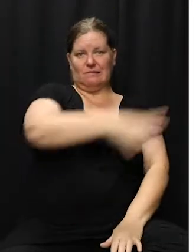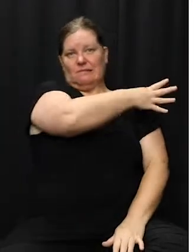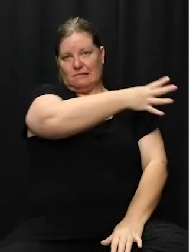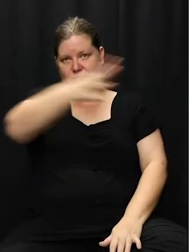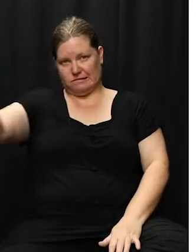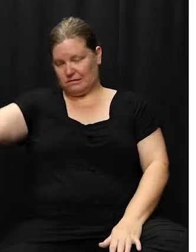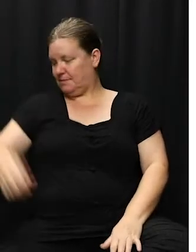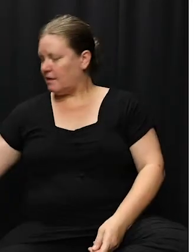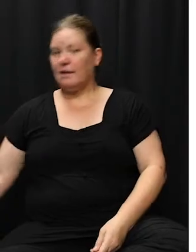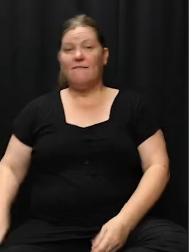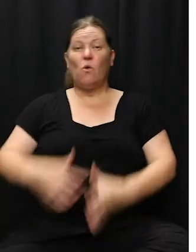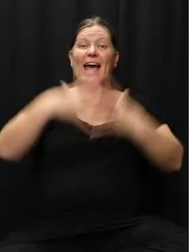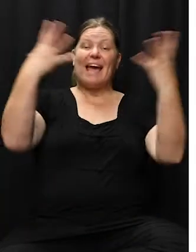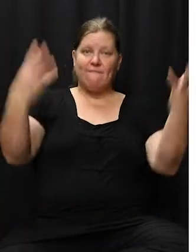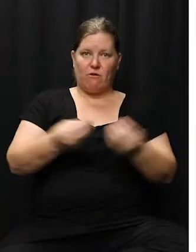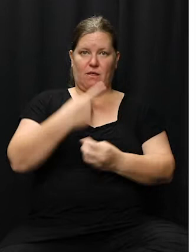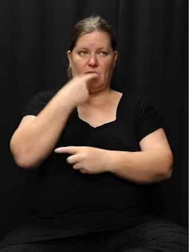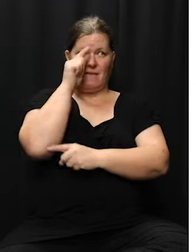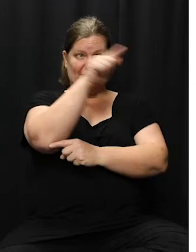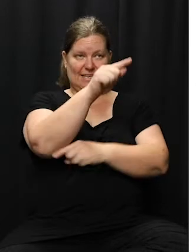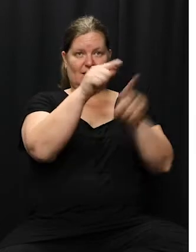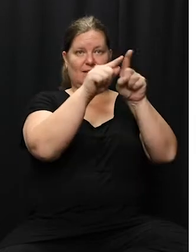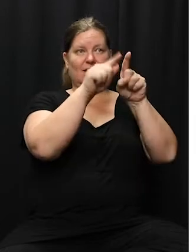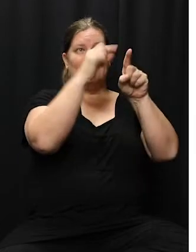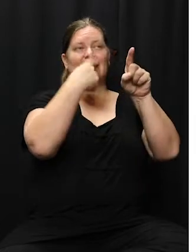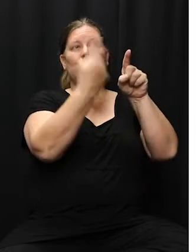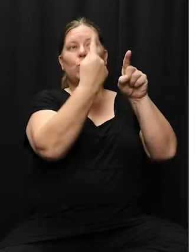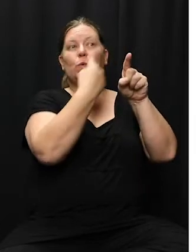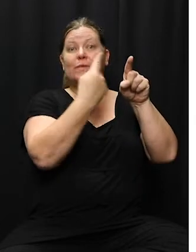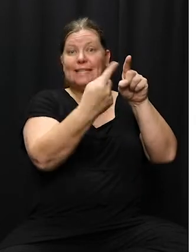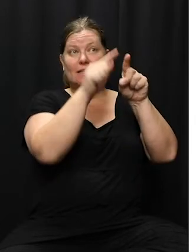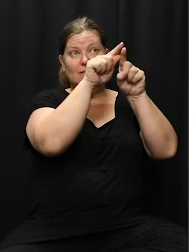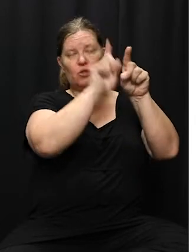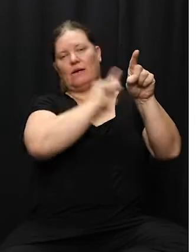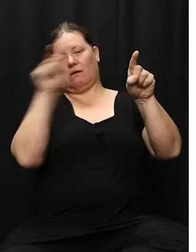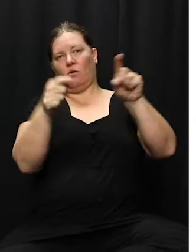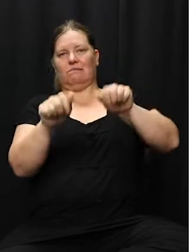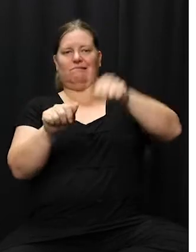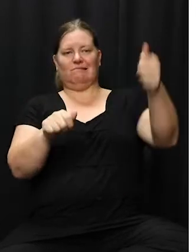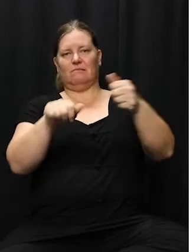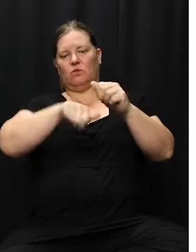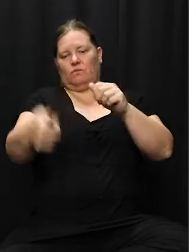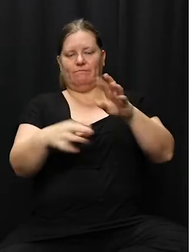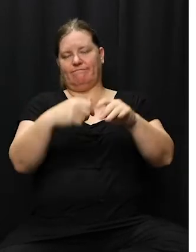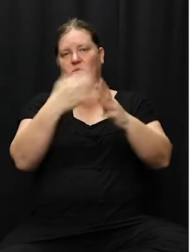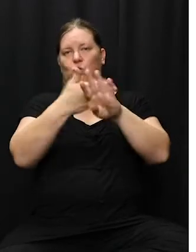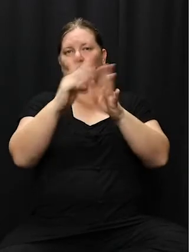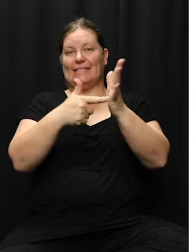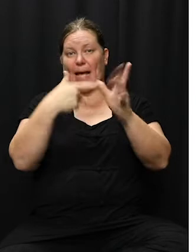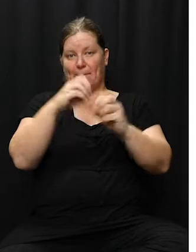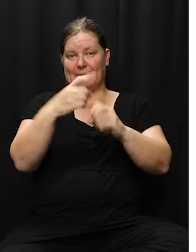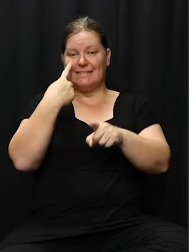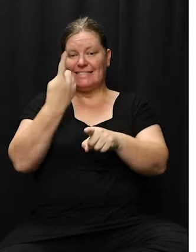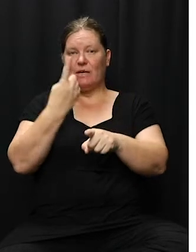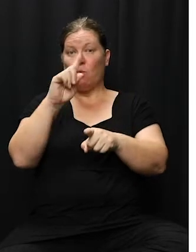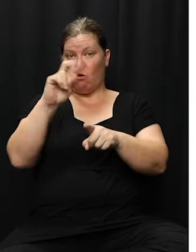chart. And for everything, every cell, it says, everything I've claimed, it says who says it, and you go to another tab in the